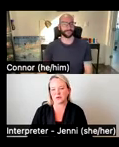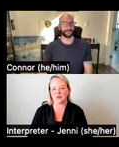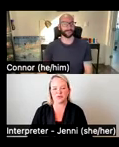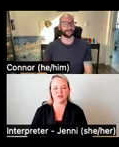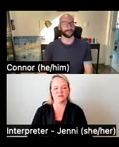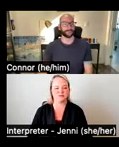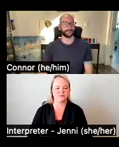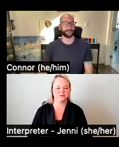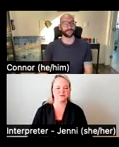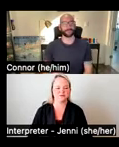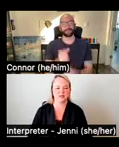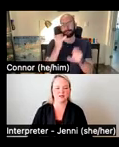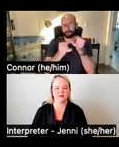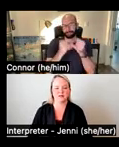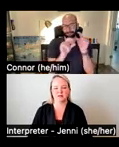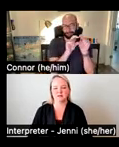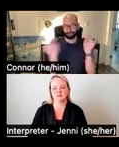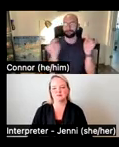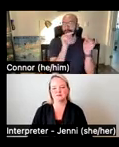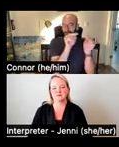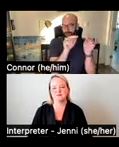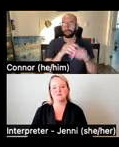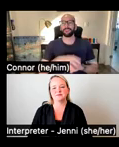you how you would prefer.